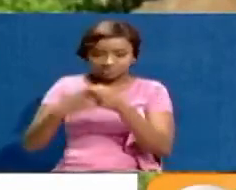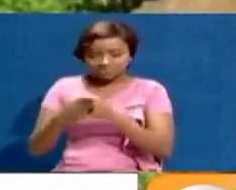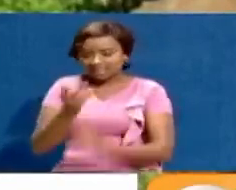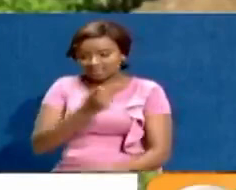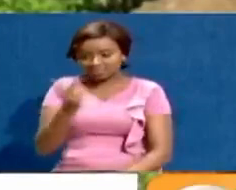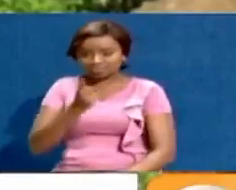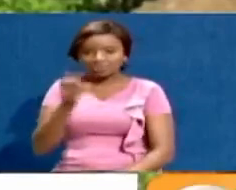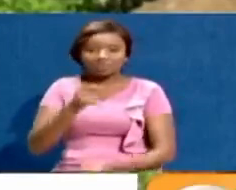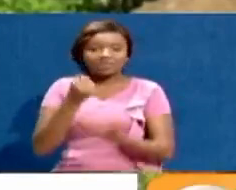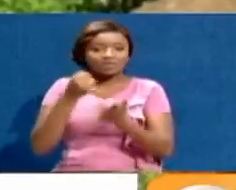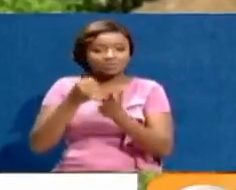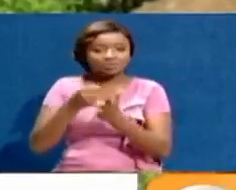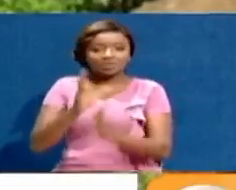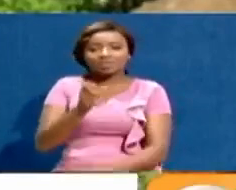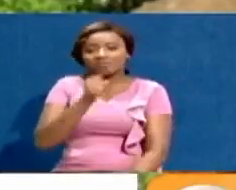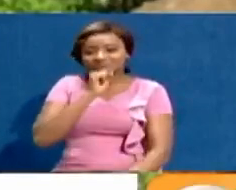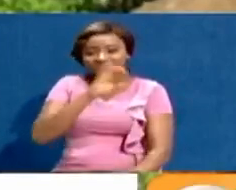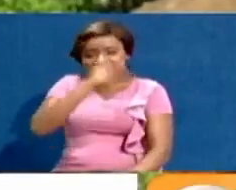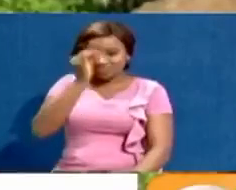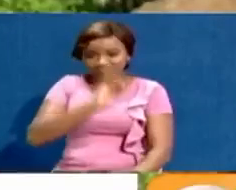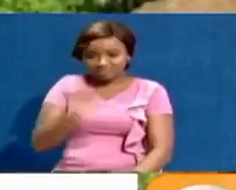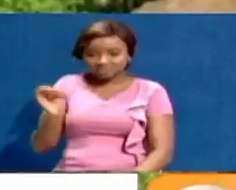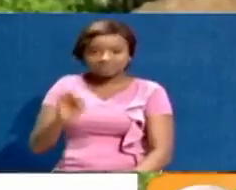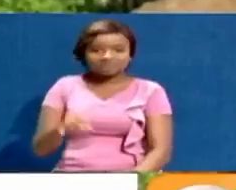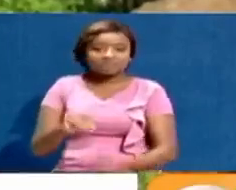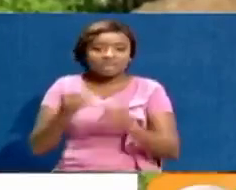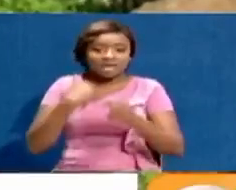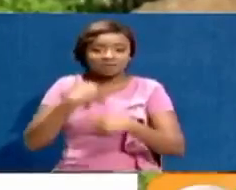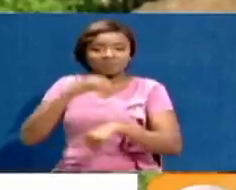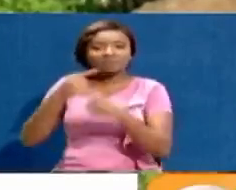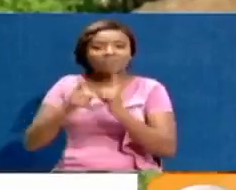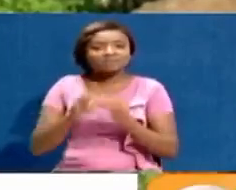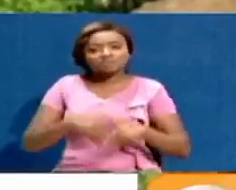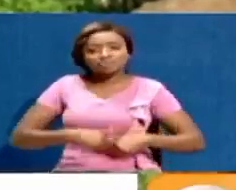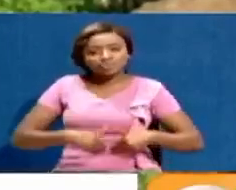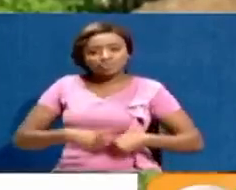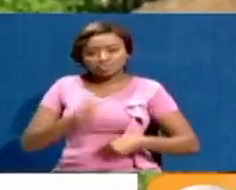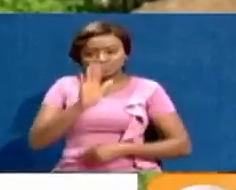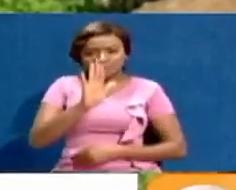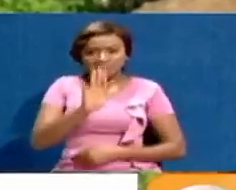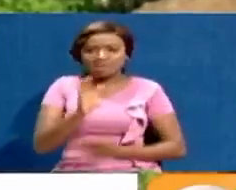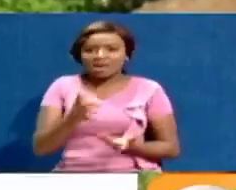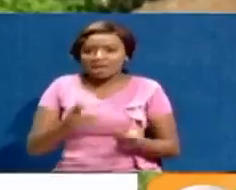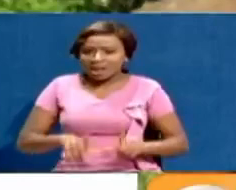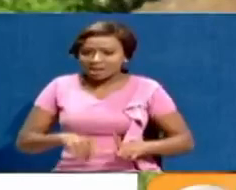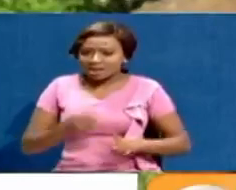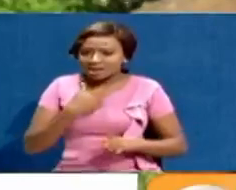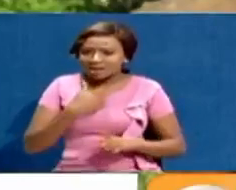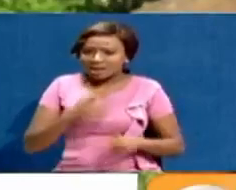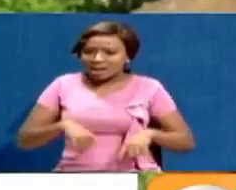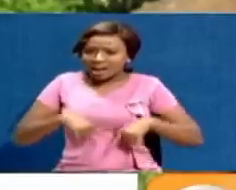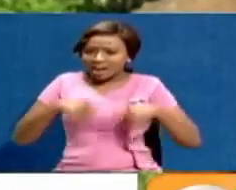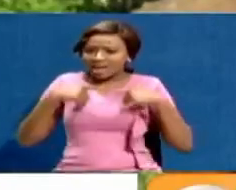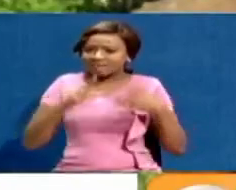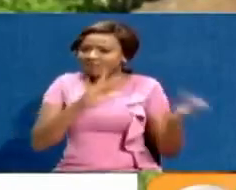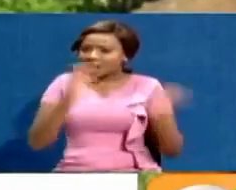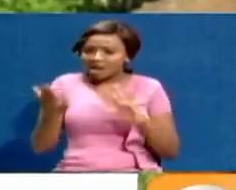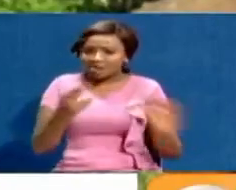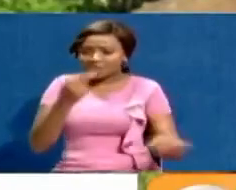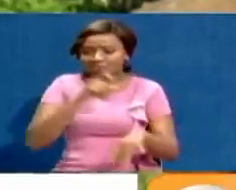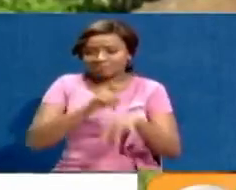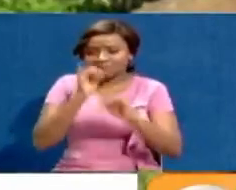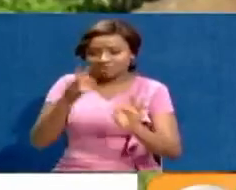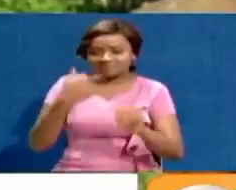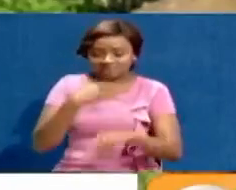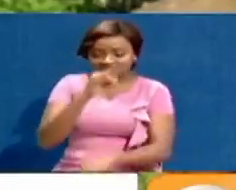half of those infections. But what is it like for a young person, and particularly an adolescent, to live with HIV and AIDS? This